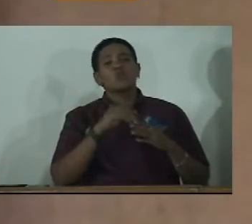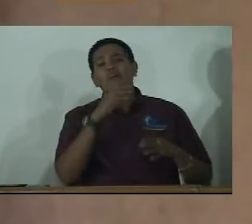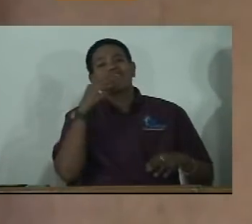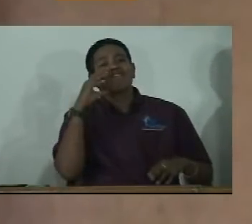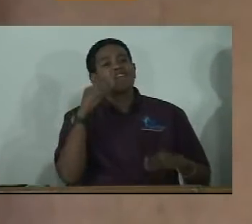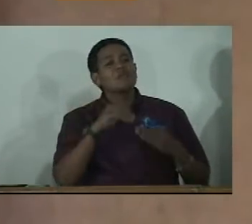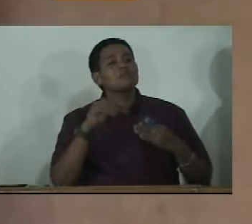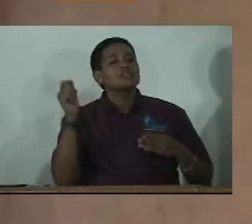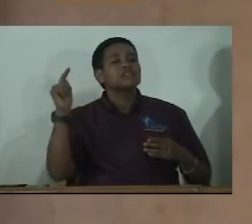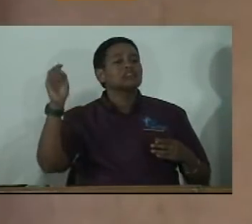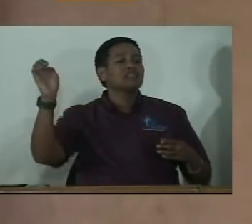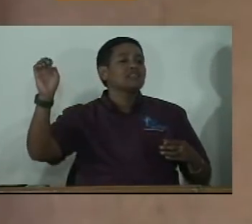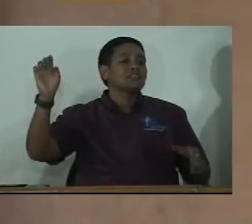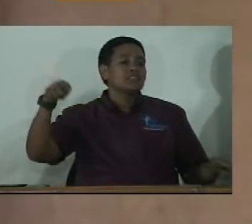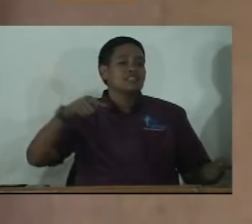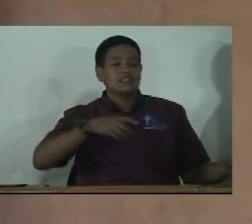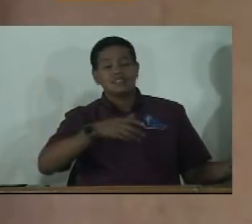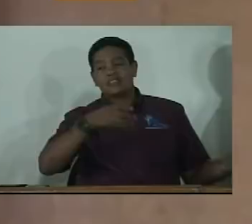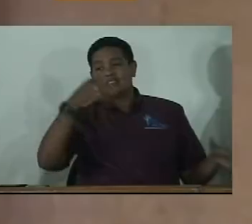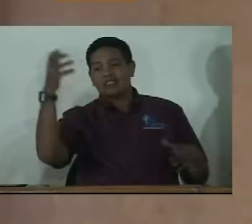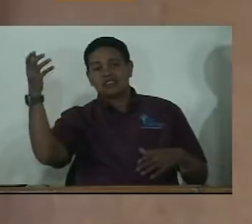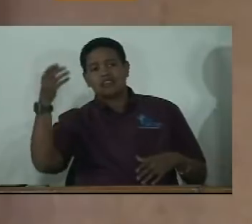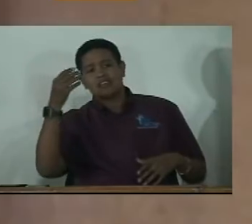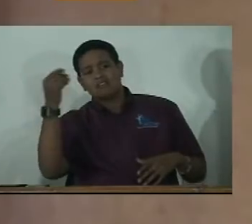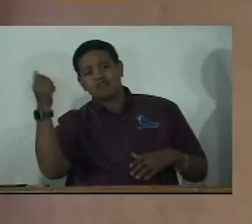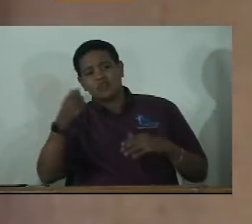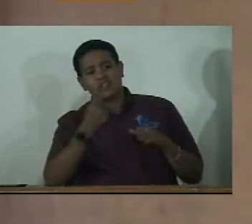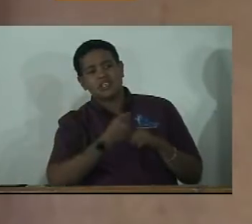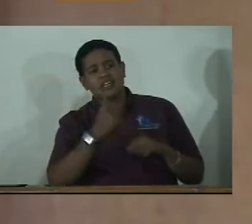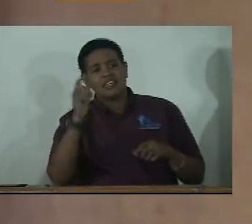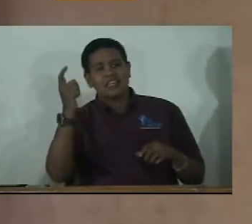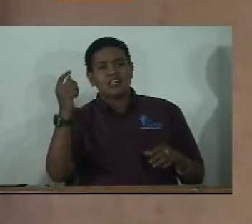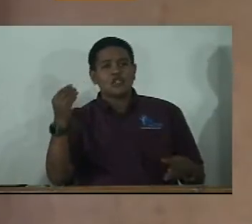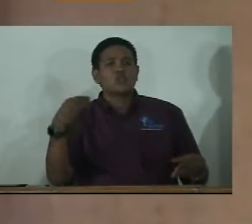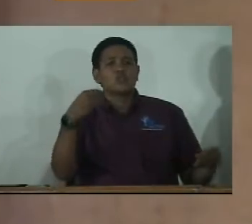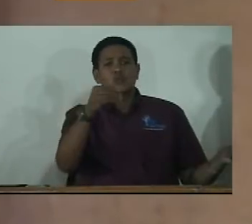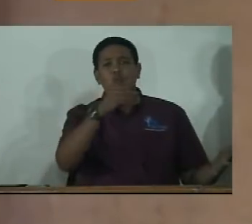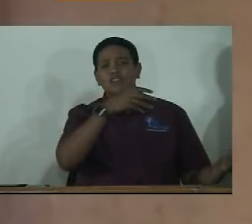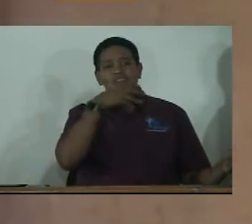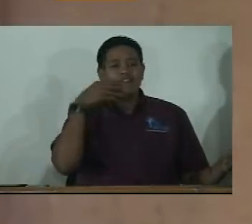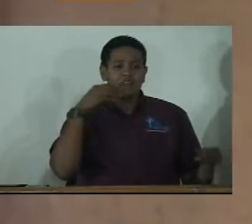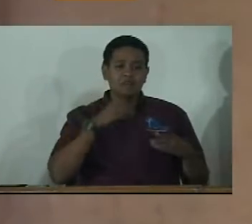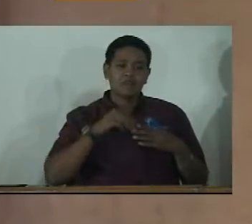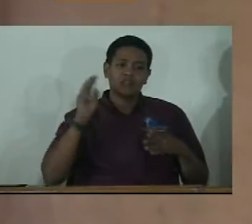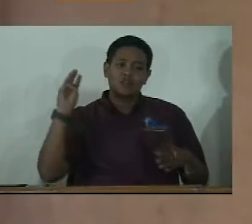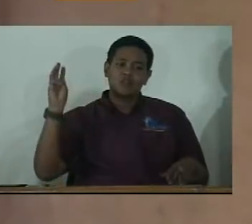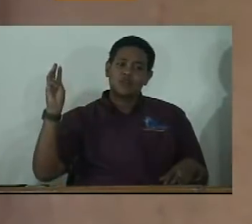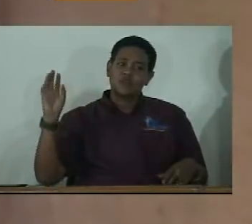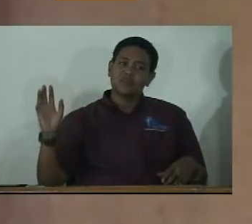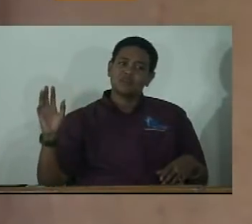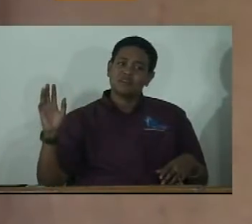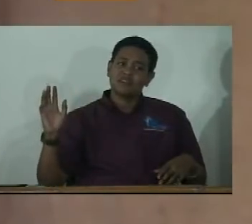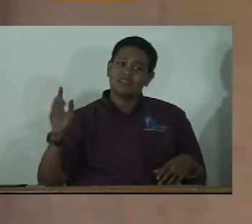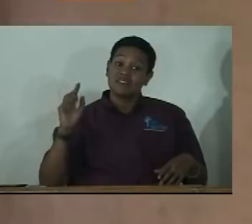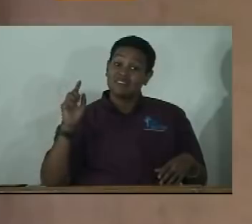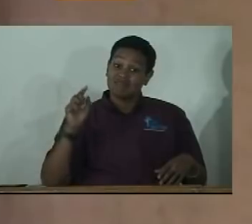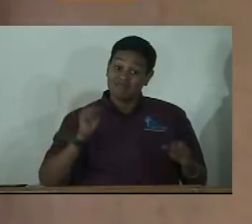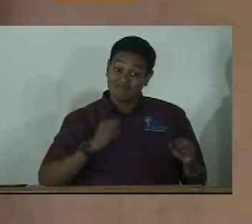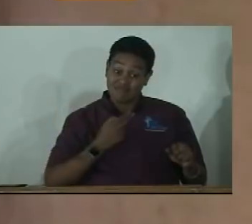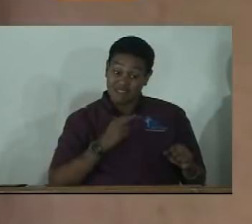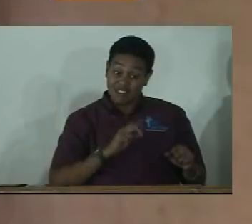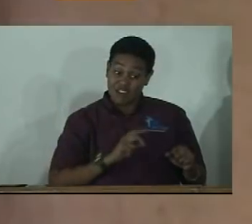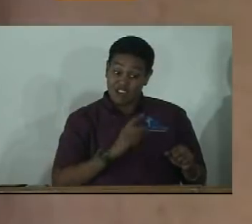Elizabeth, and then who a couple years later sold it on to a farmer in Westmoreland, quite likely this herd of sheep would